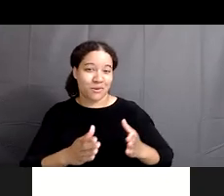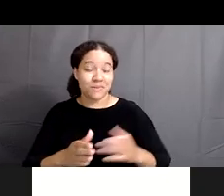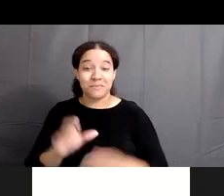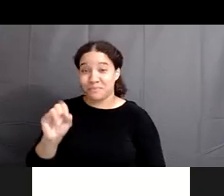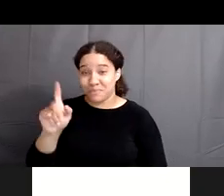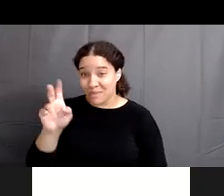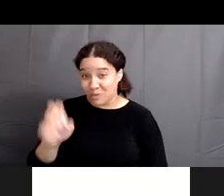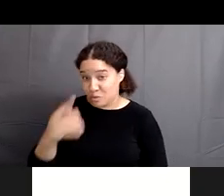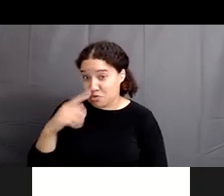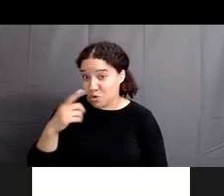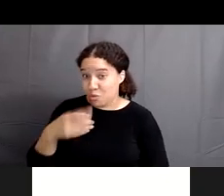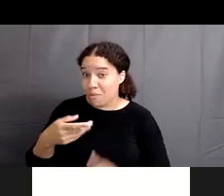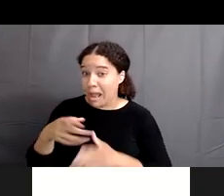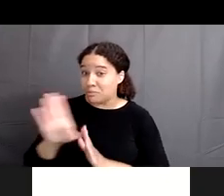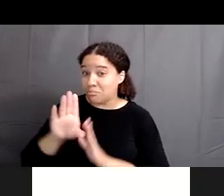a little bit about your story.